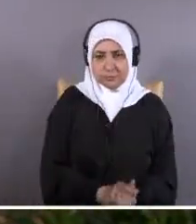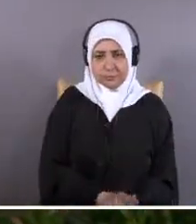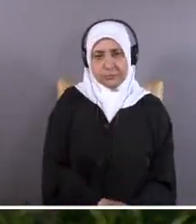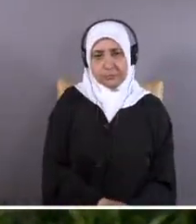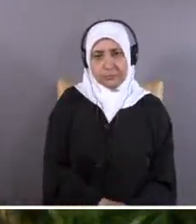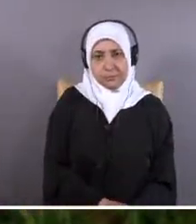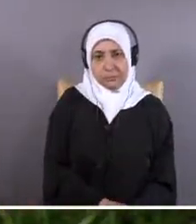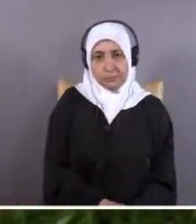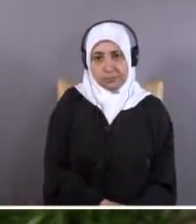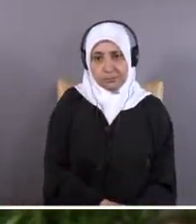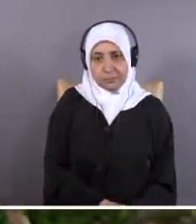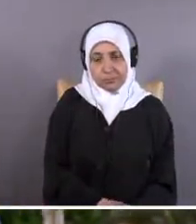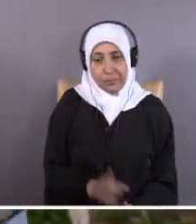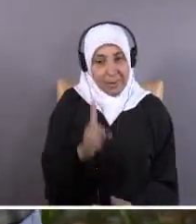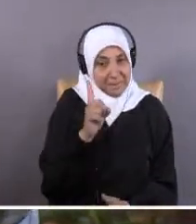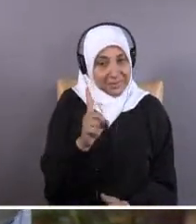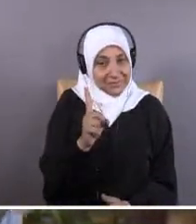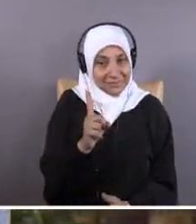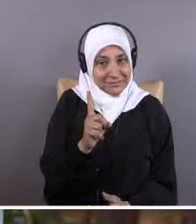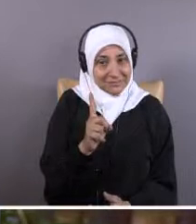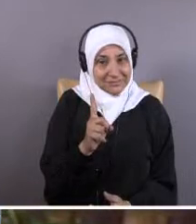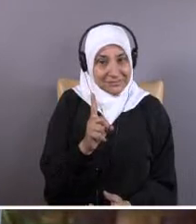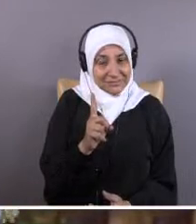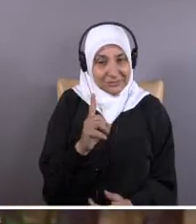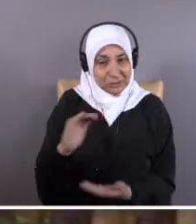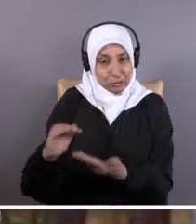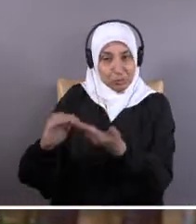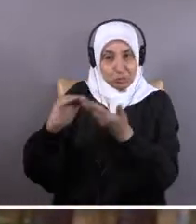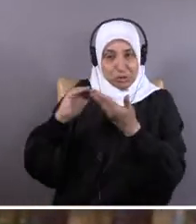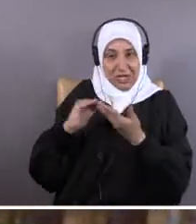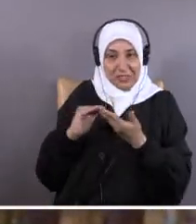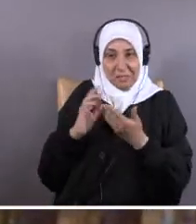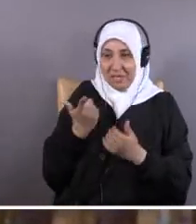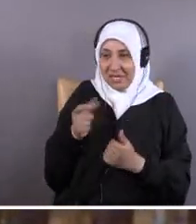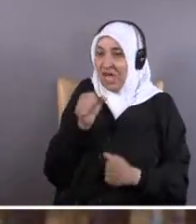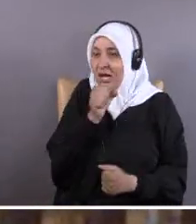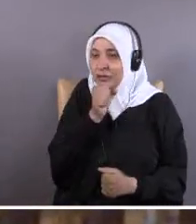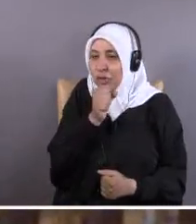But with the help of the ancestors,